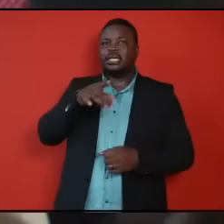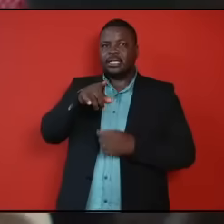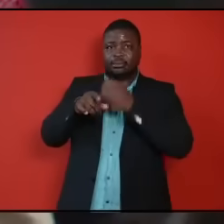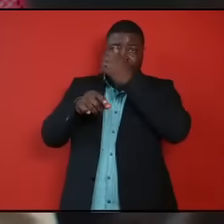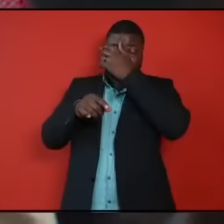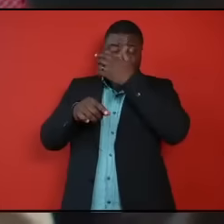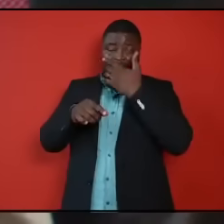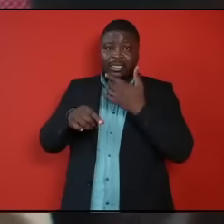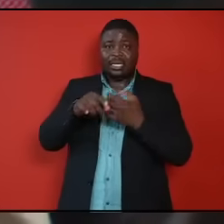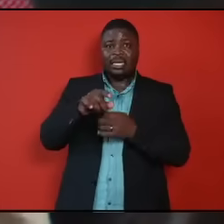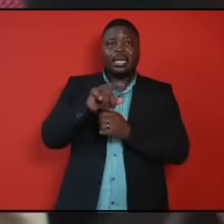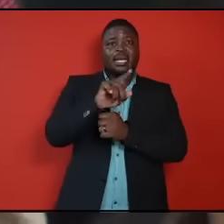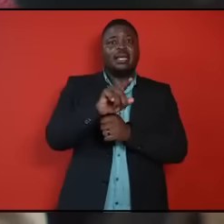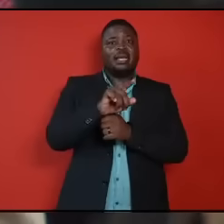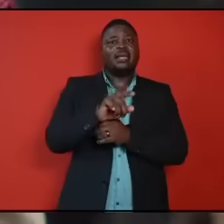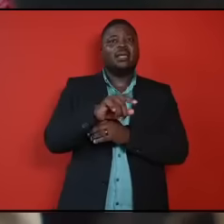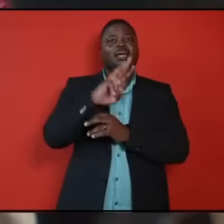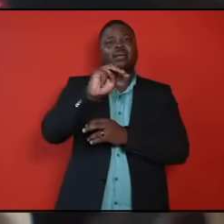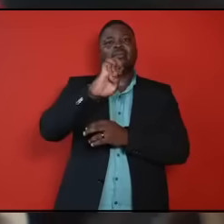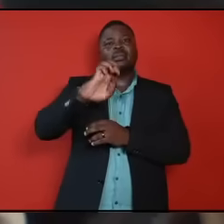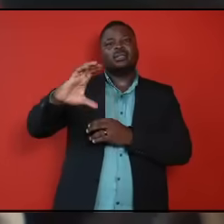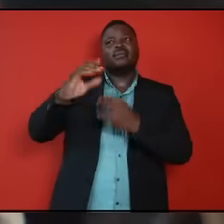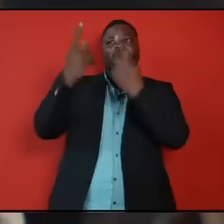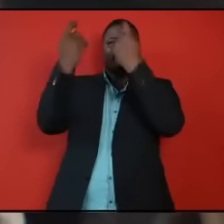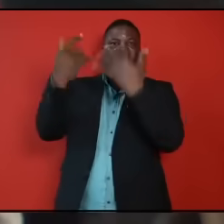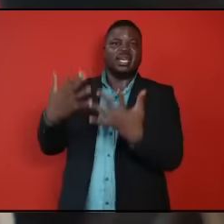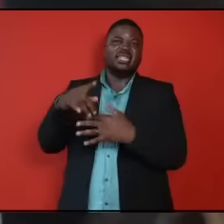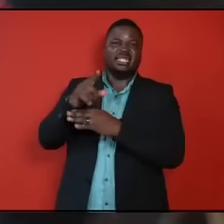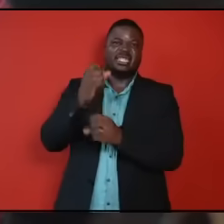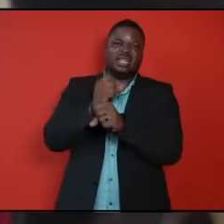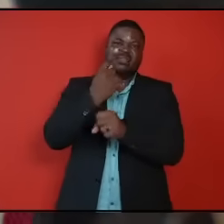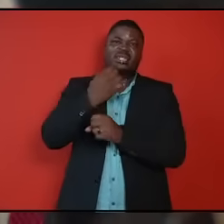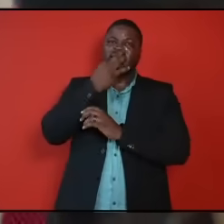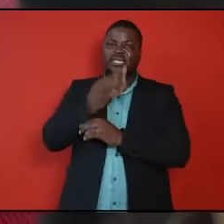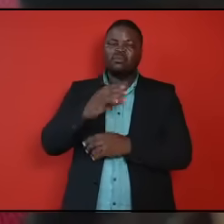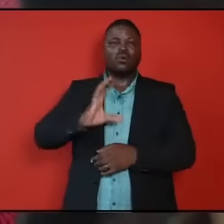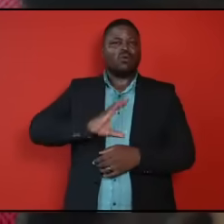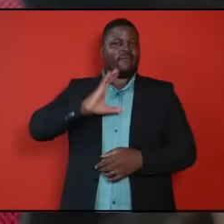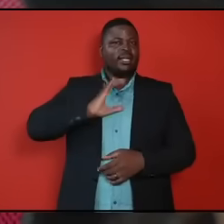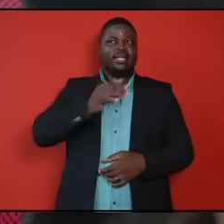passed without the EFF support. And like my colleagues alluded to,